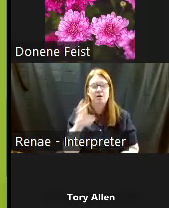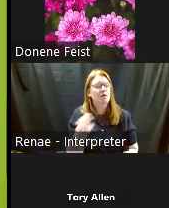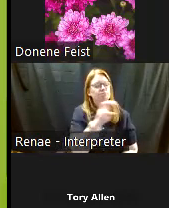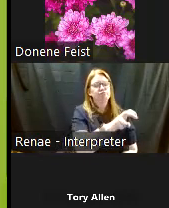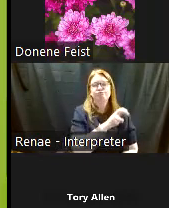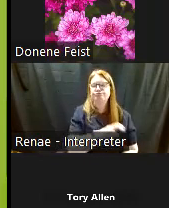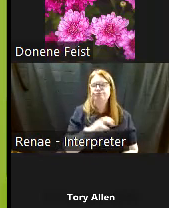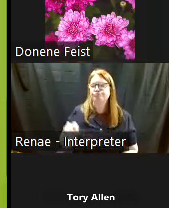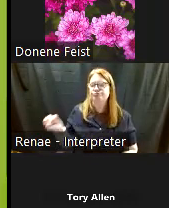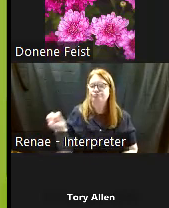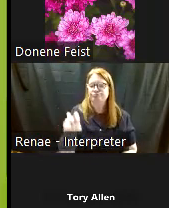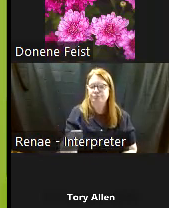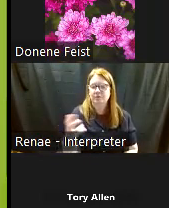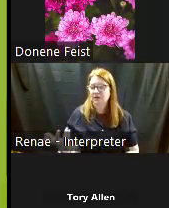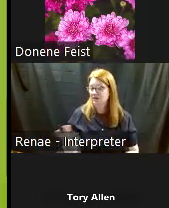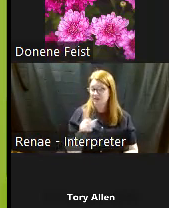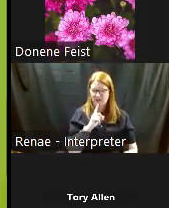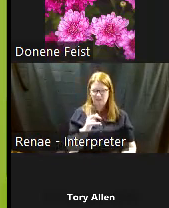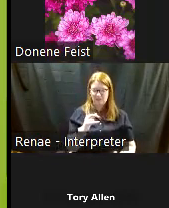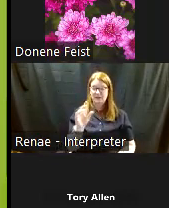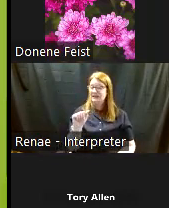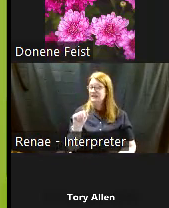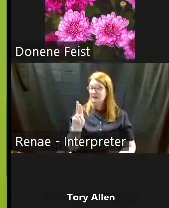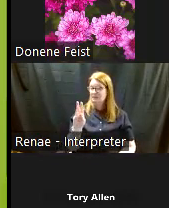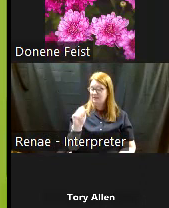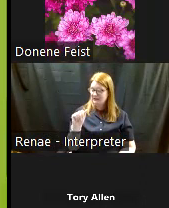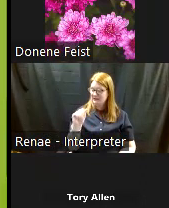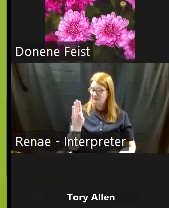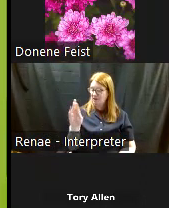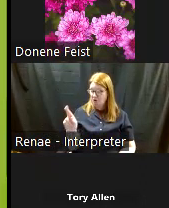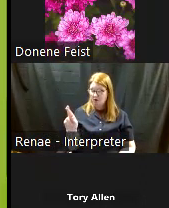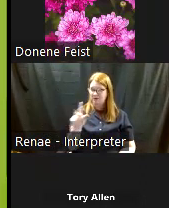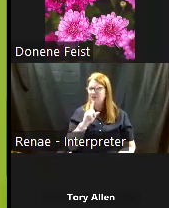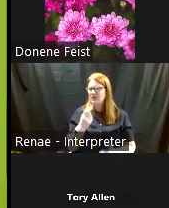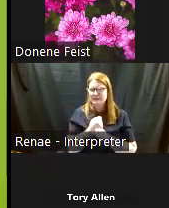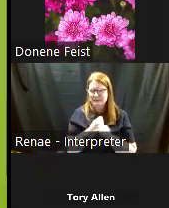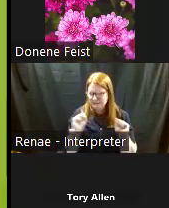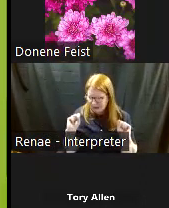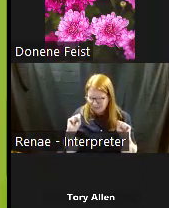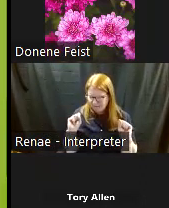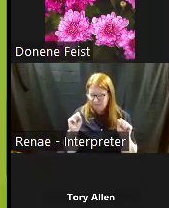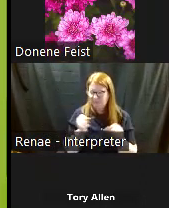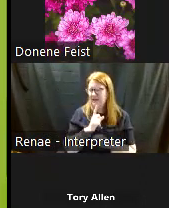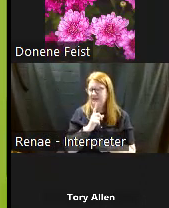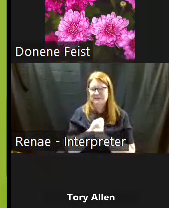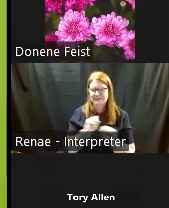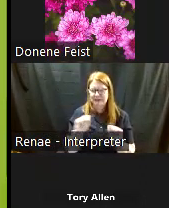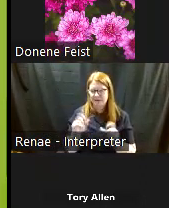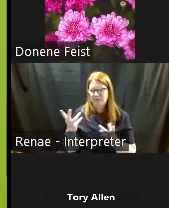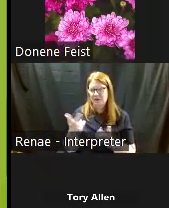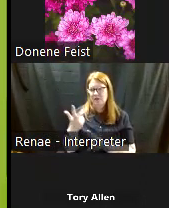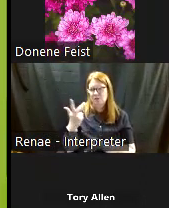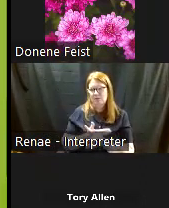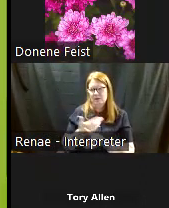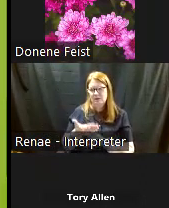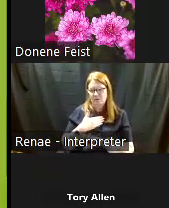non-invasive and safe for patients at any ages. So, most of this is kind of geared toward newborns and, again, before around 3 months or before 6